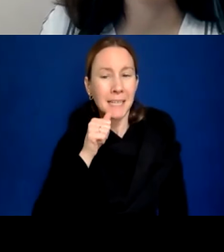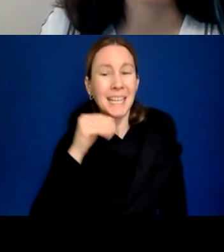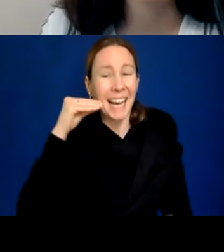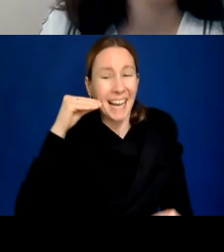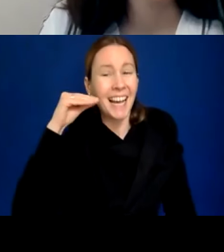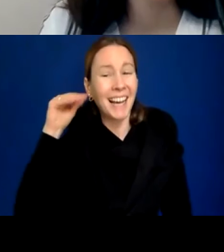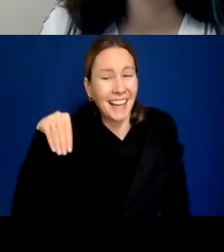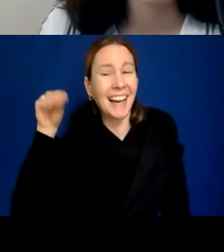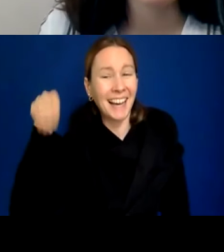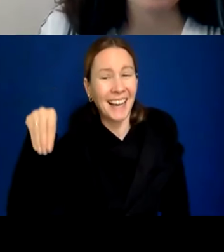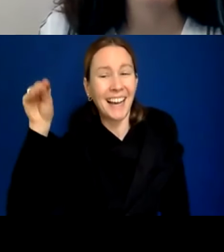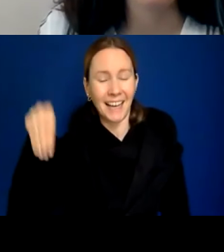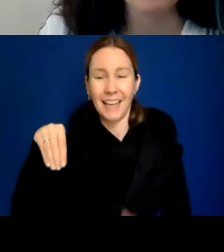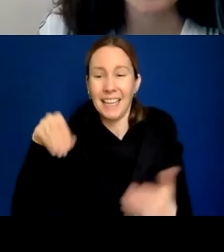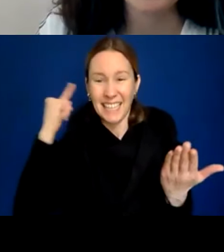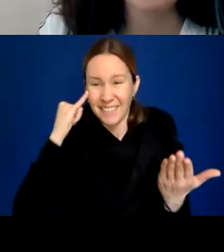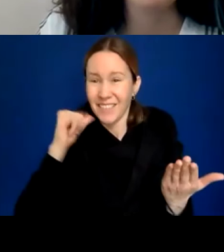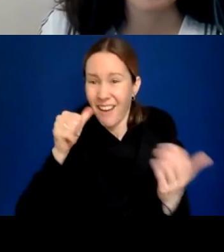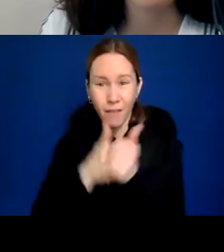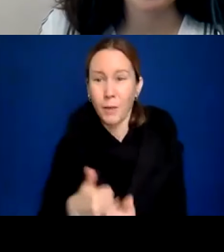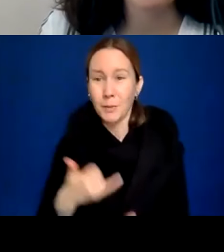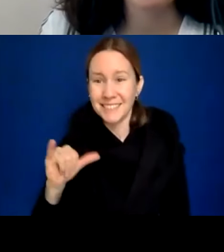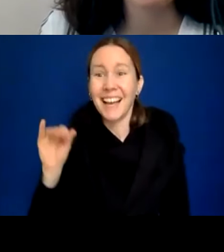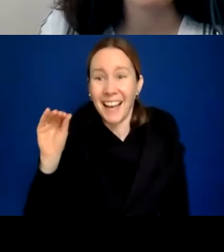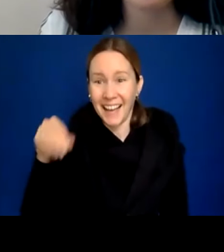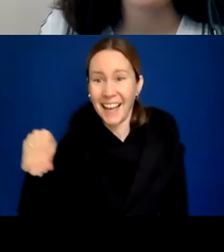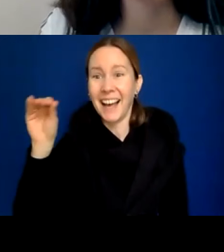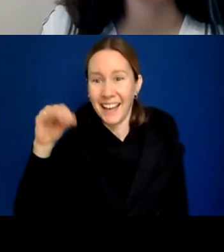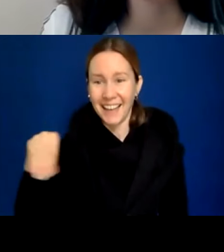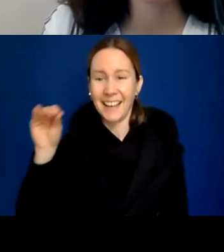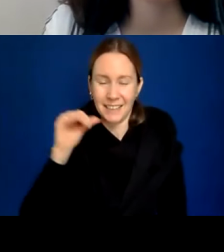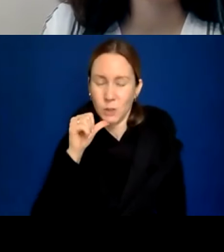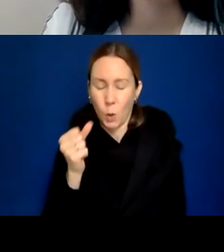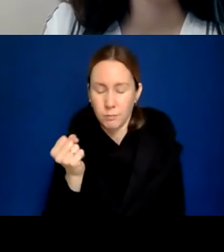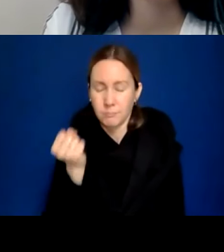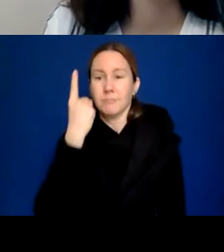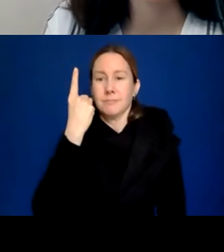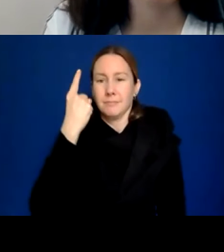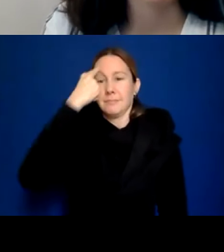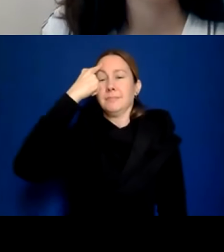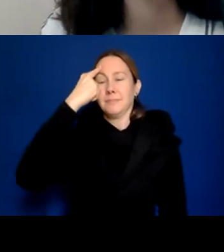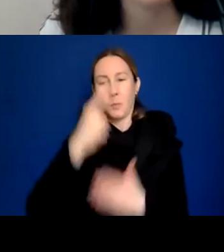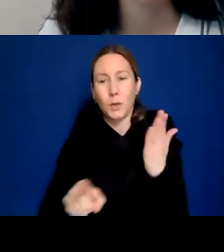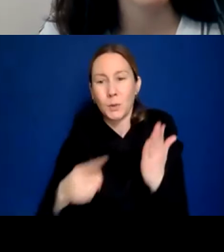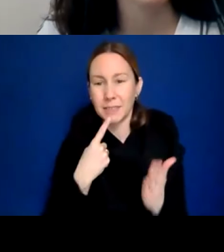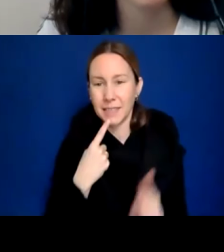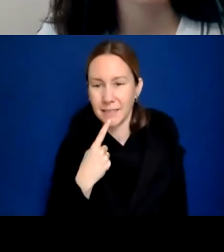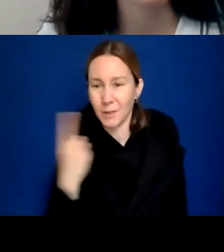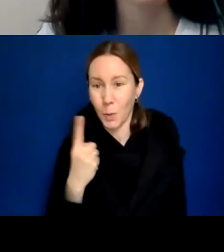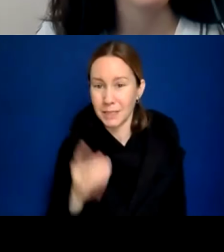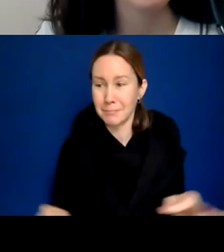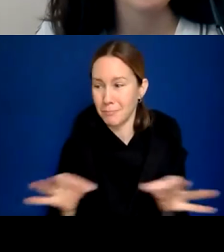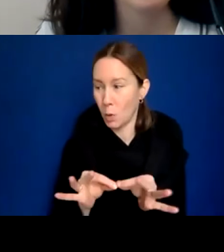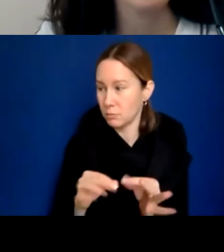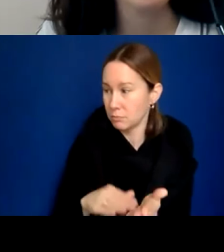nod along, even if they're not following what you've said. And so it's important to check to make sure that